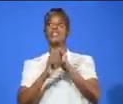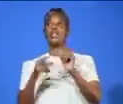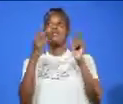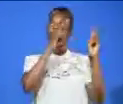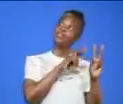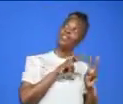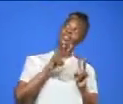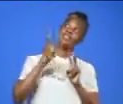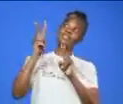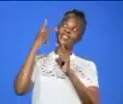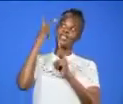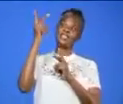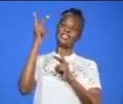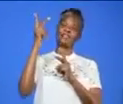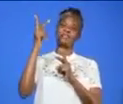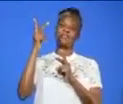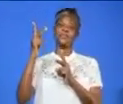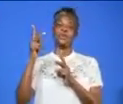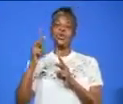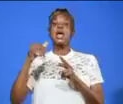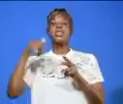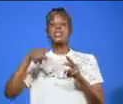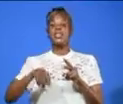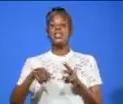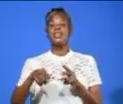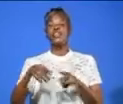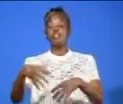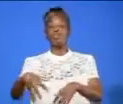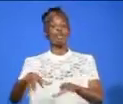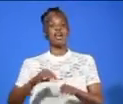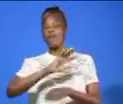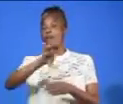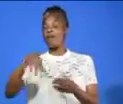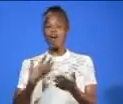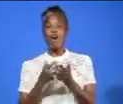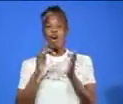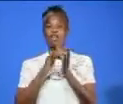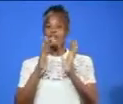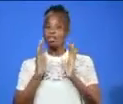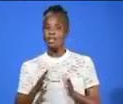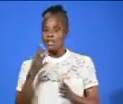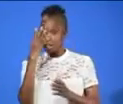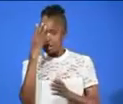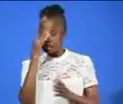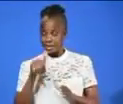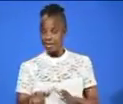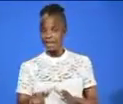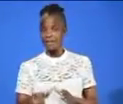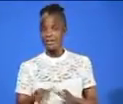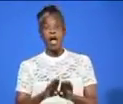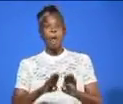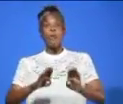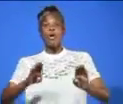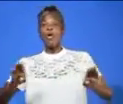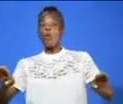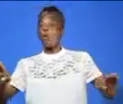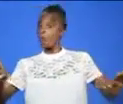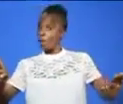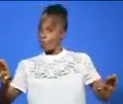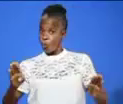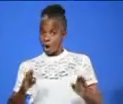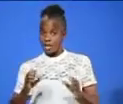see, when the mossy old graves where the pilgrims sleep shall be open as wide as before,